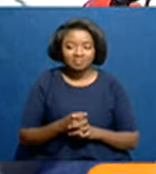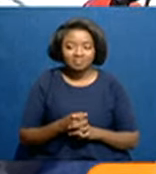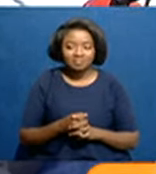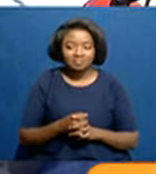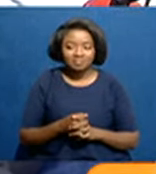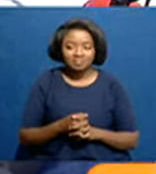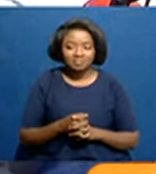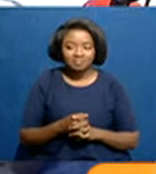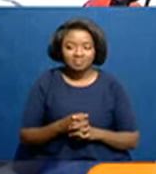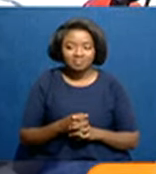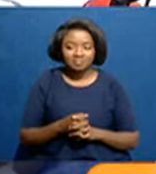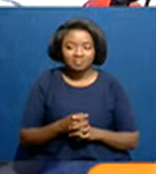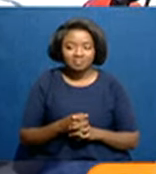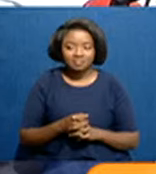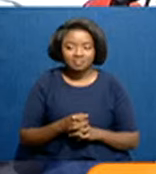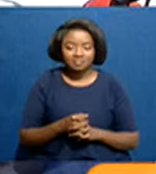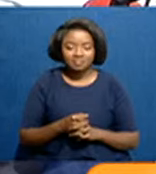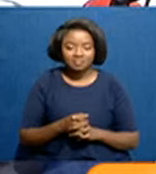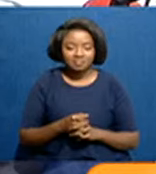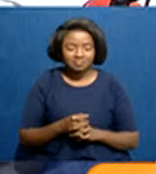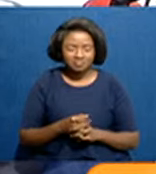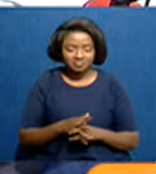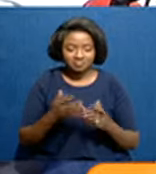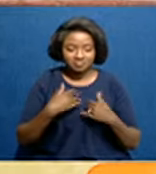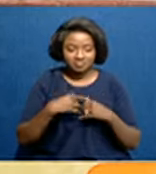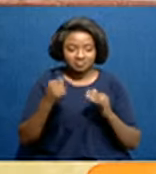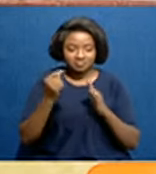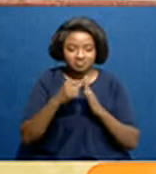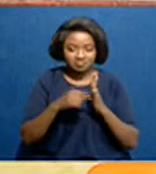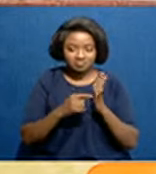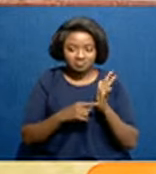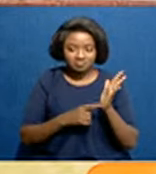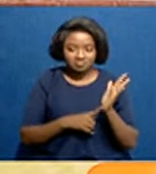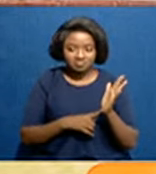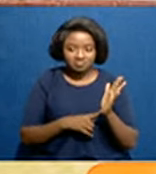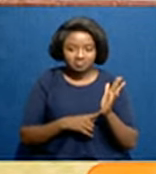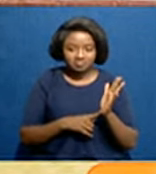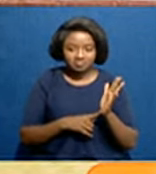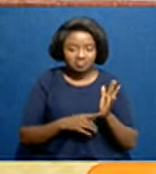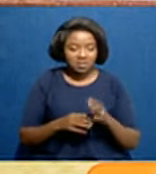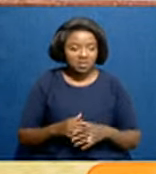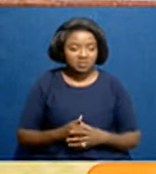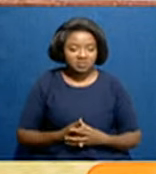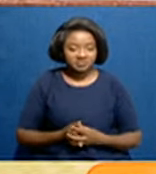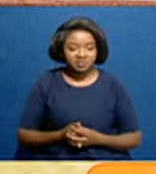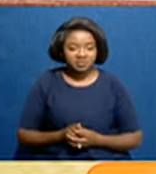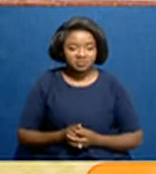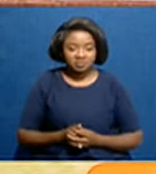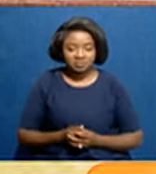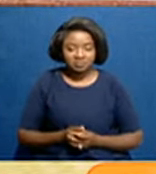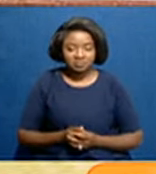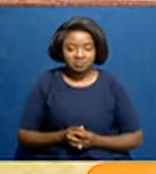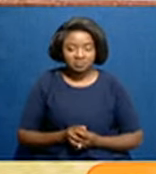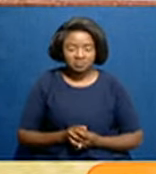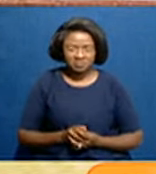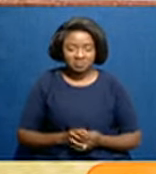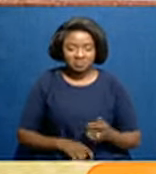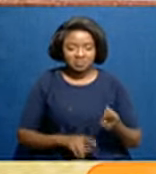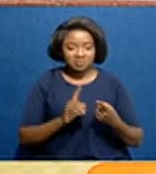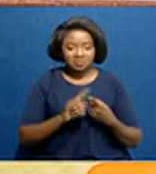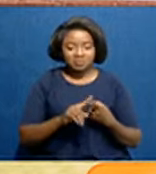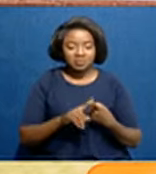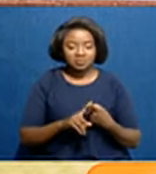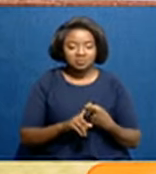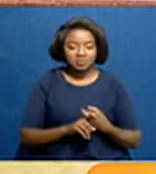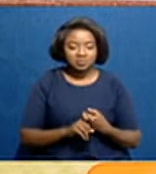board? So there are a couple of safeguards that have been put in place. Number one,